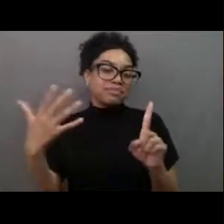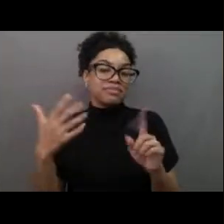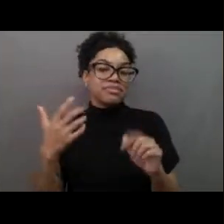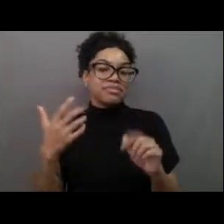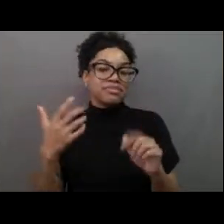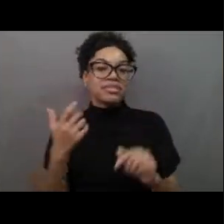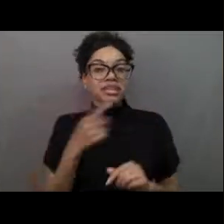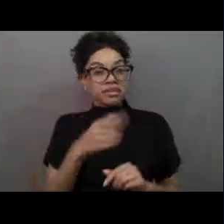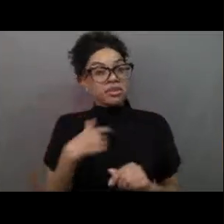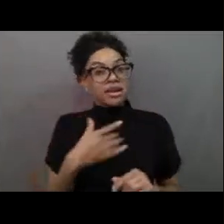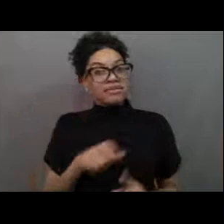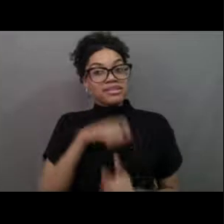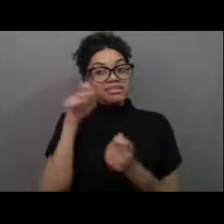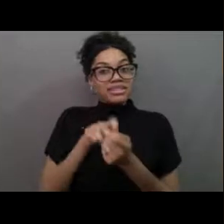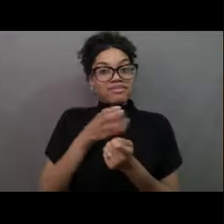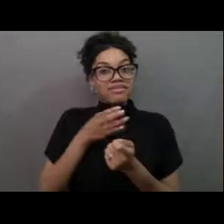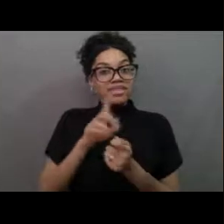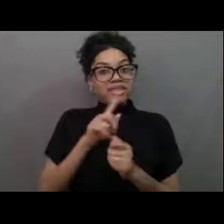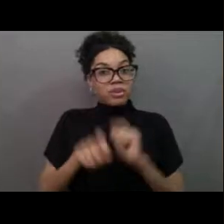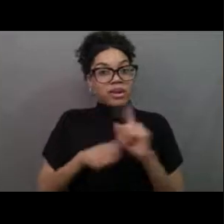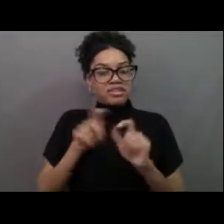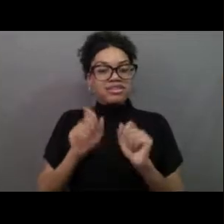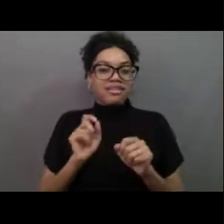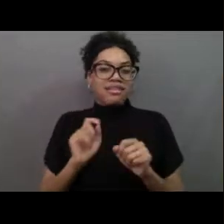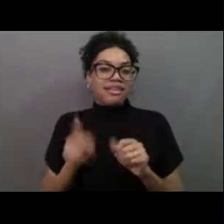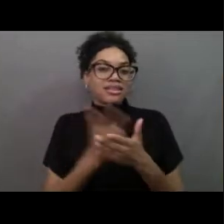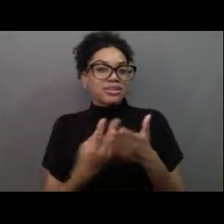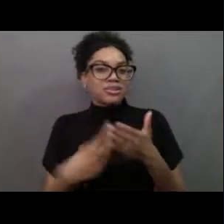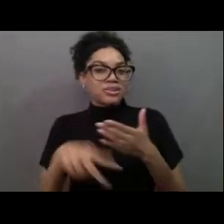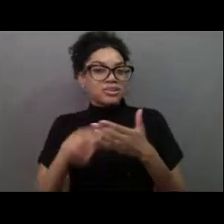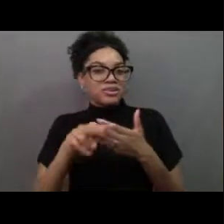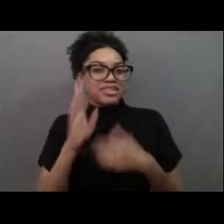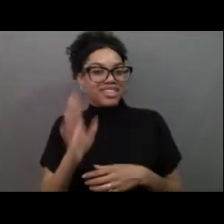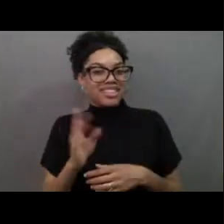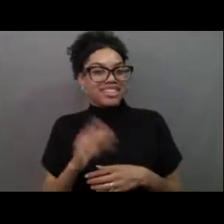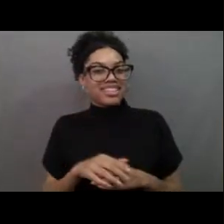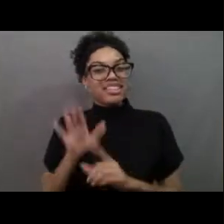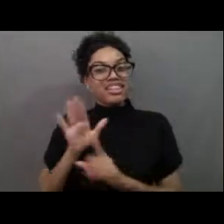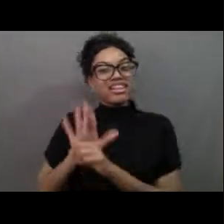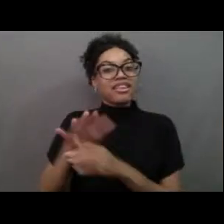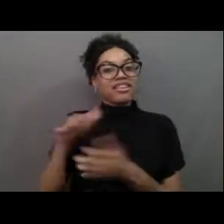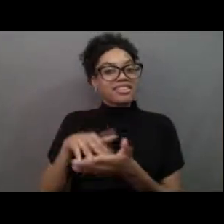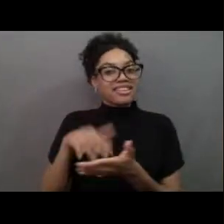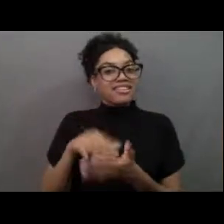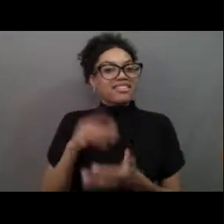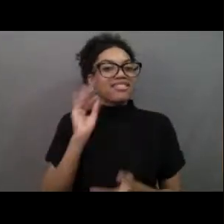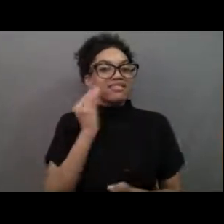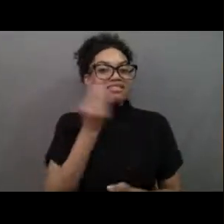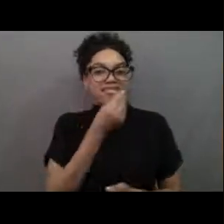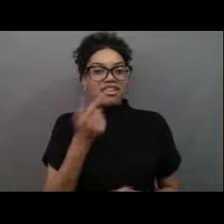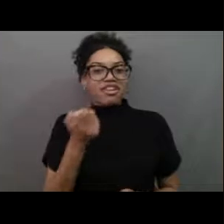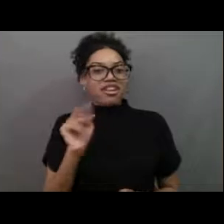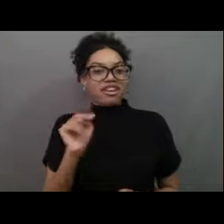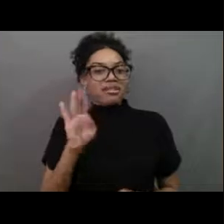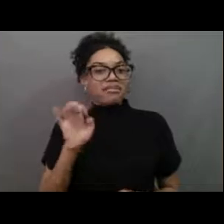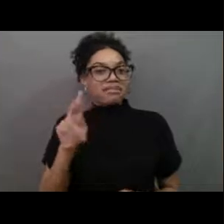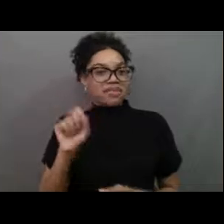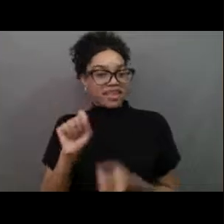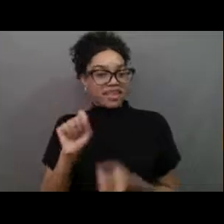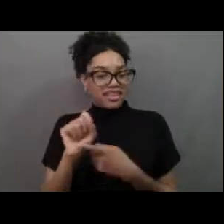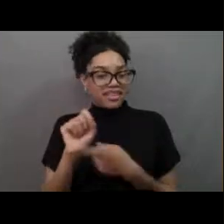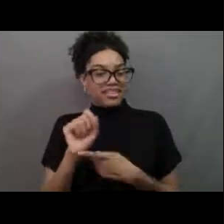specialized fish questions, you'll be able to ask them in 2 weeks. In fact, one of their study areas is flower garden banks. So there'll be a nice